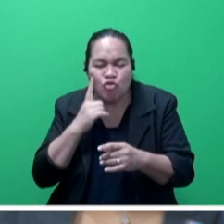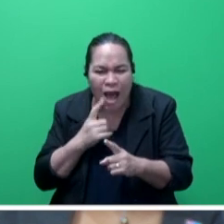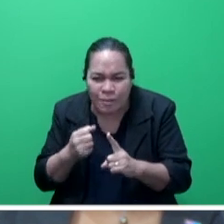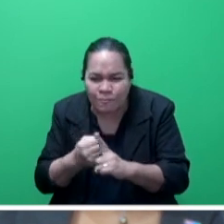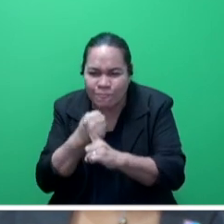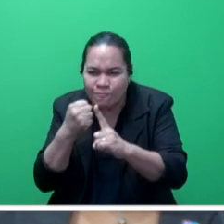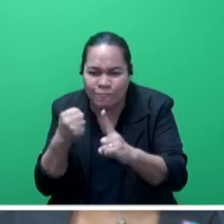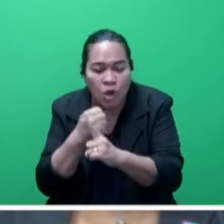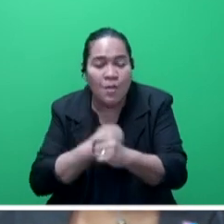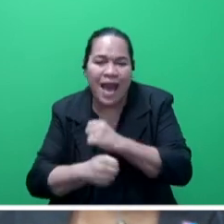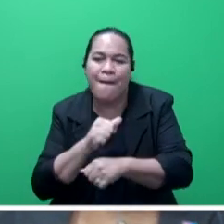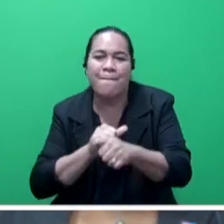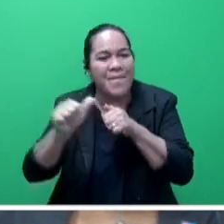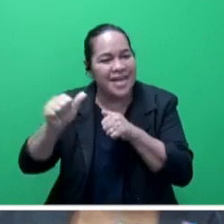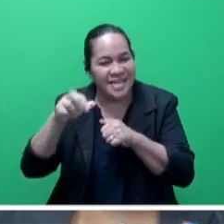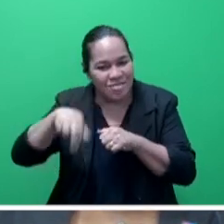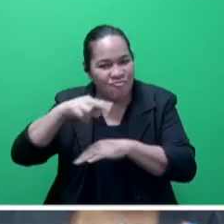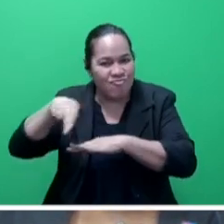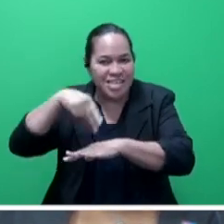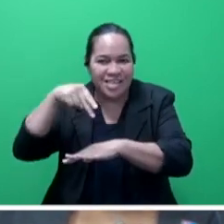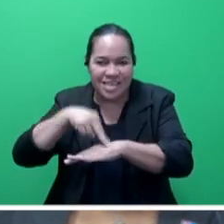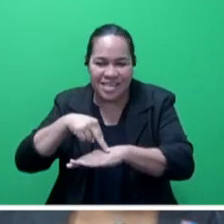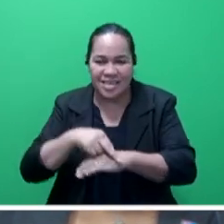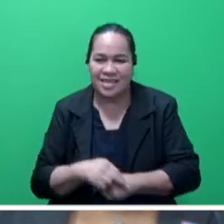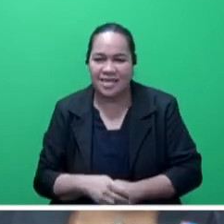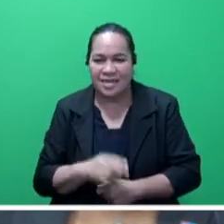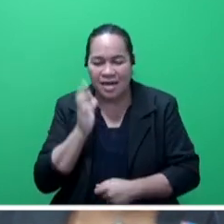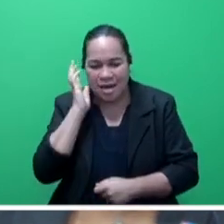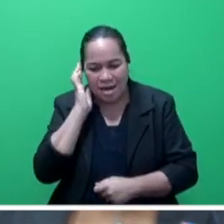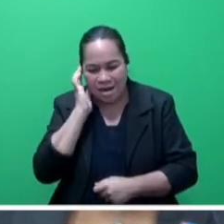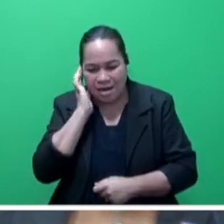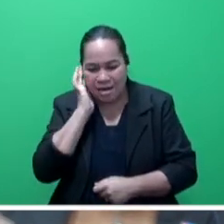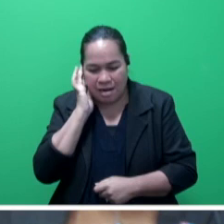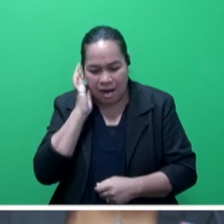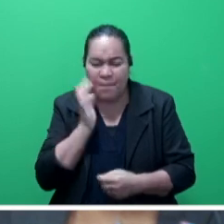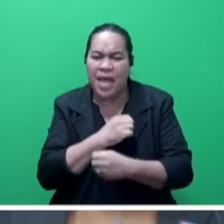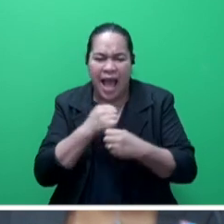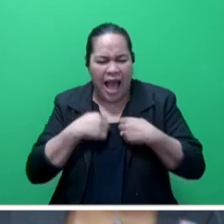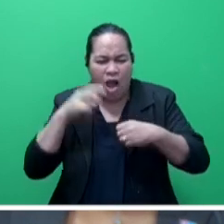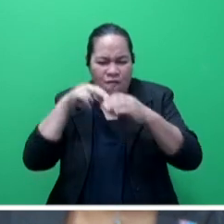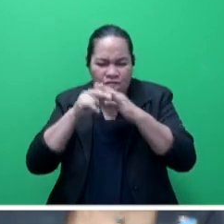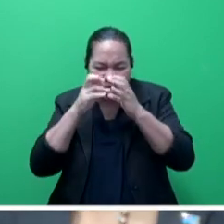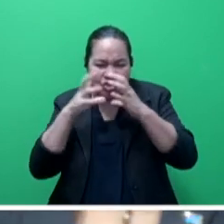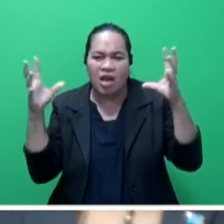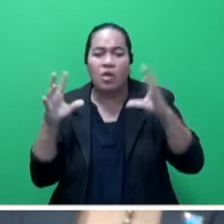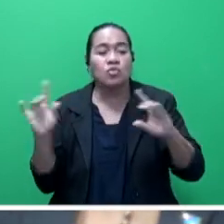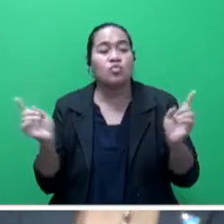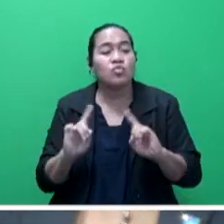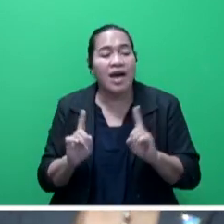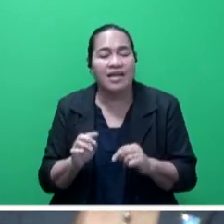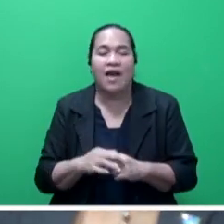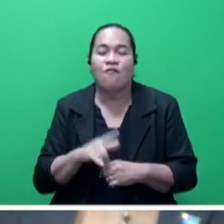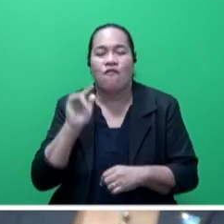best in the region, Honorable Speaker, sir. Our vision, Honorable Speaker, is for